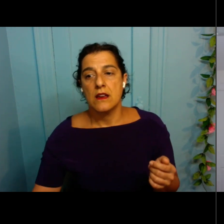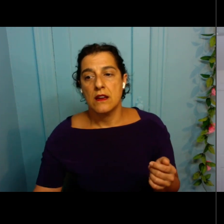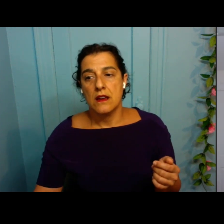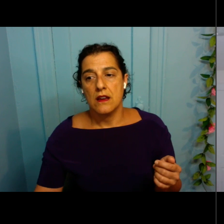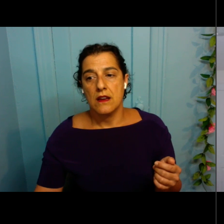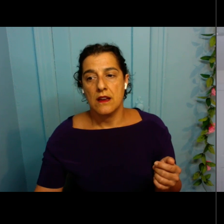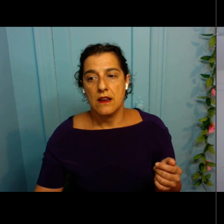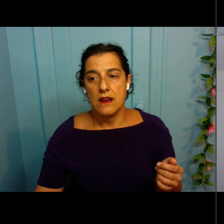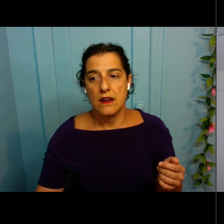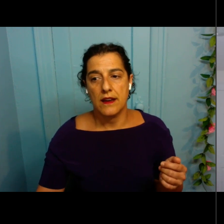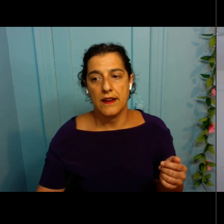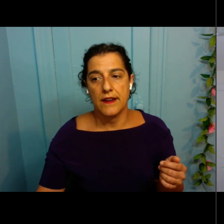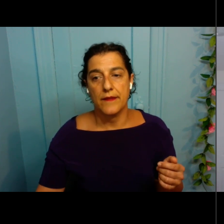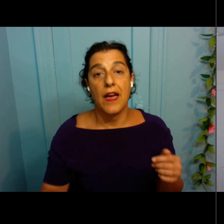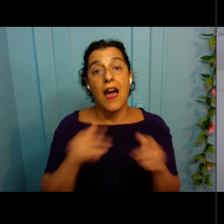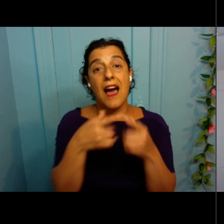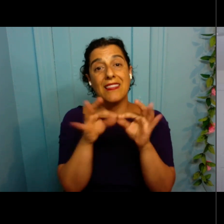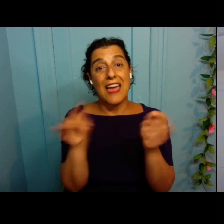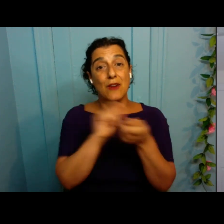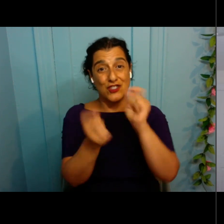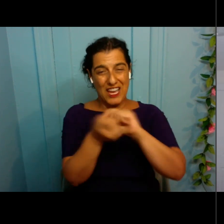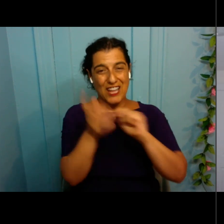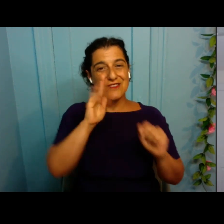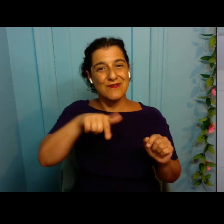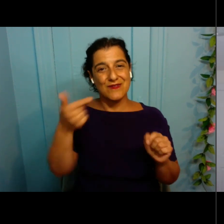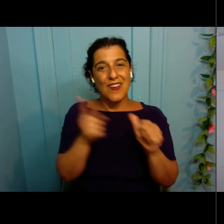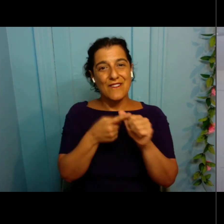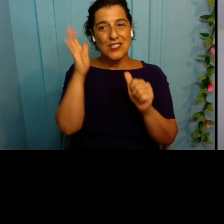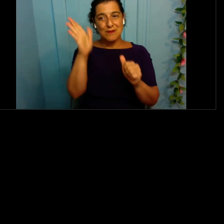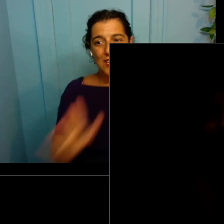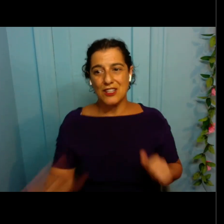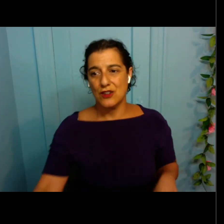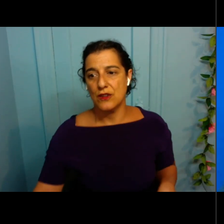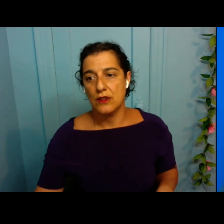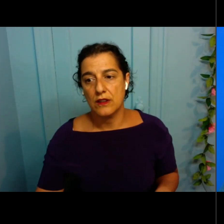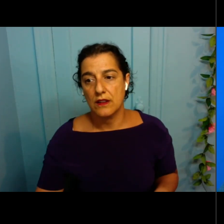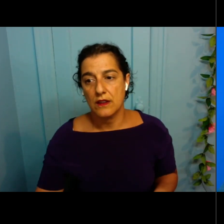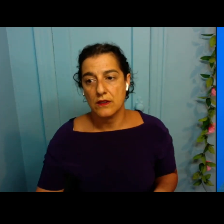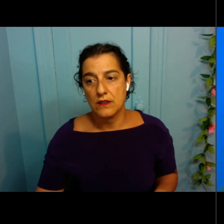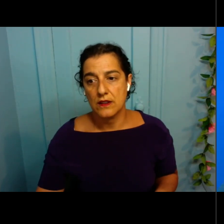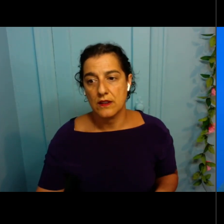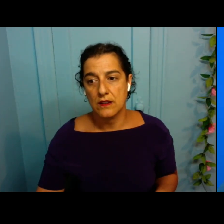linguistic typology. I will turn it over to our first speaker, Savithry.